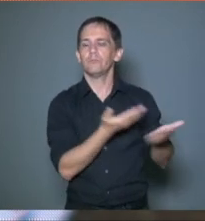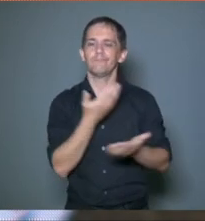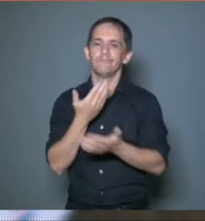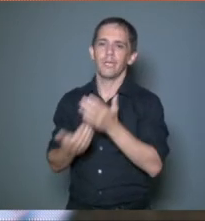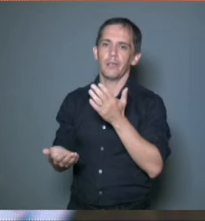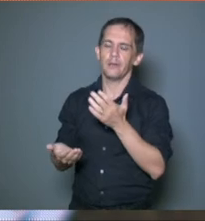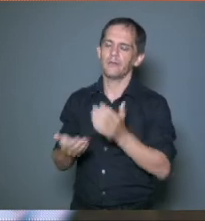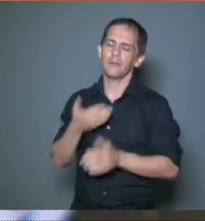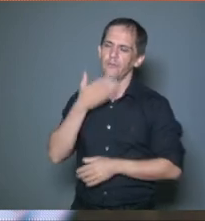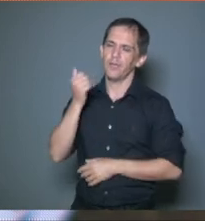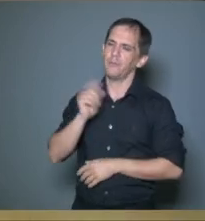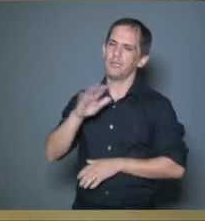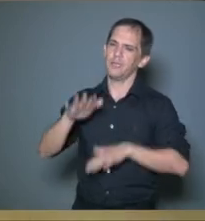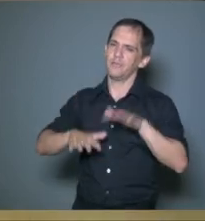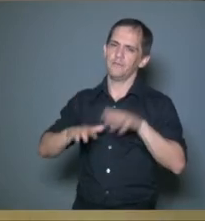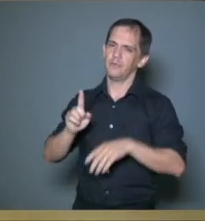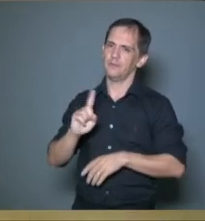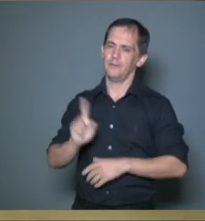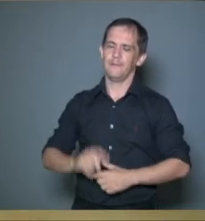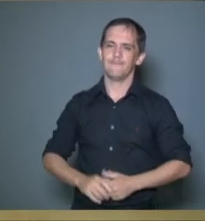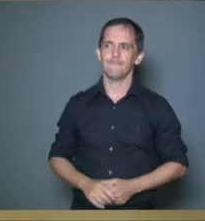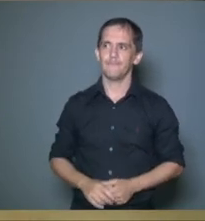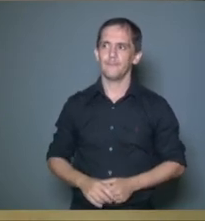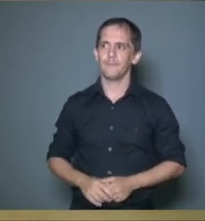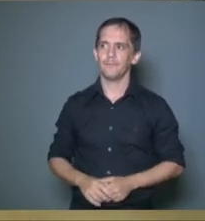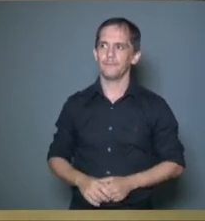than generating important results.